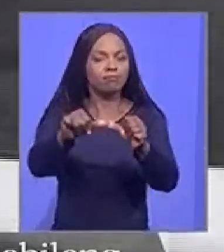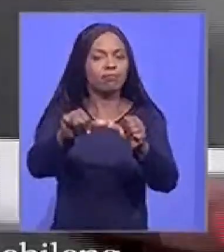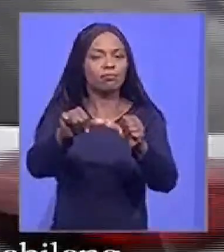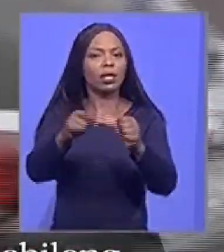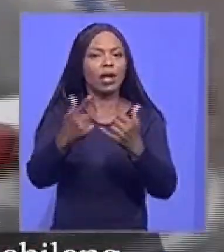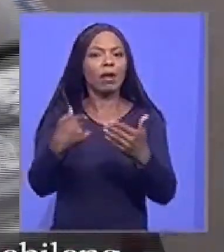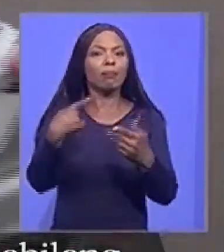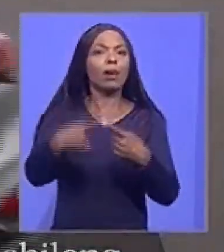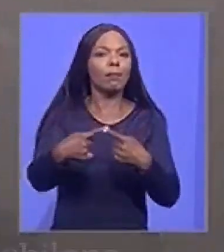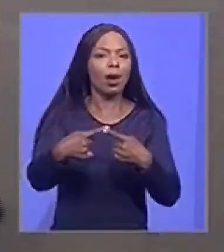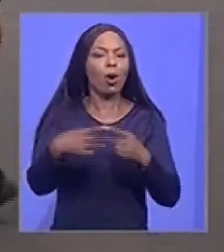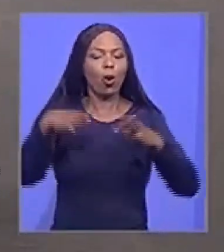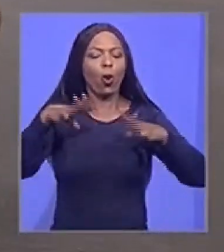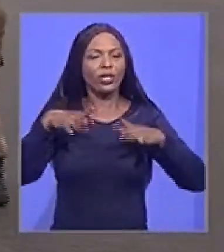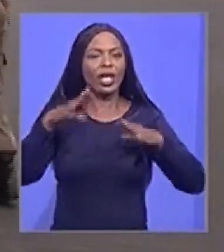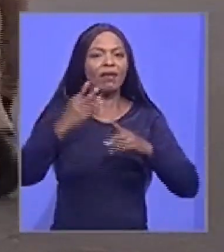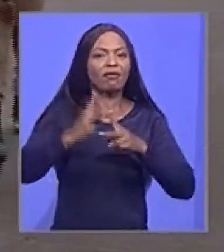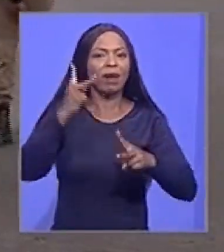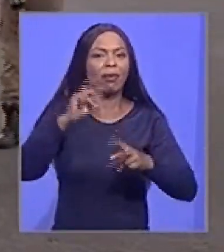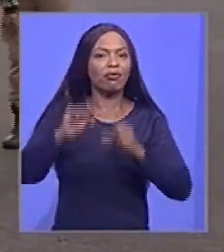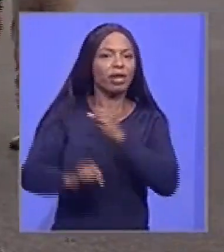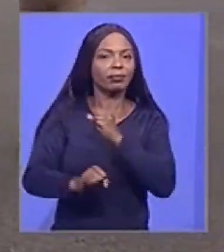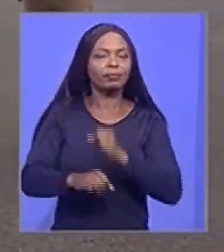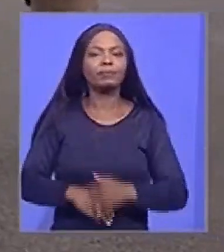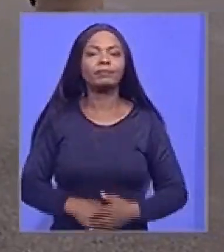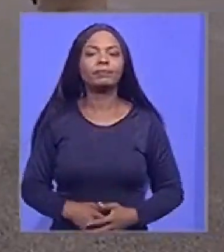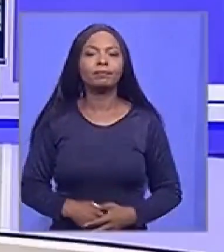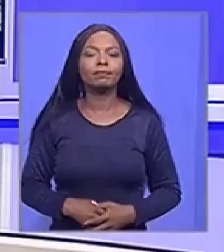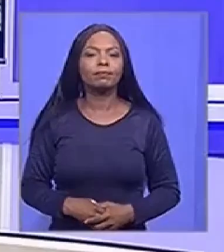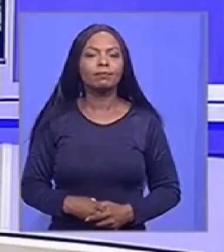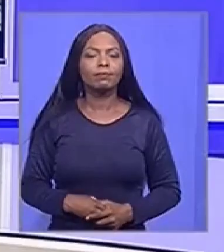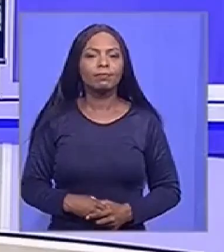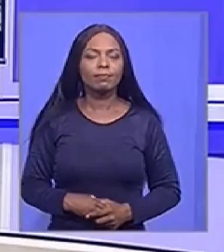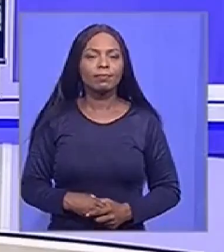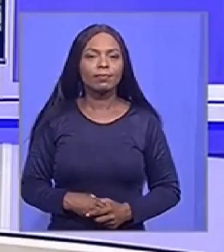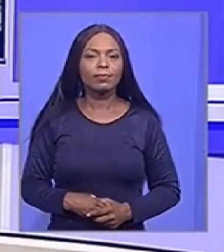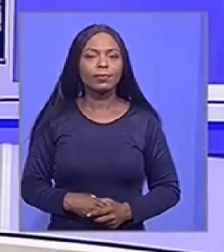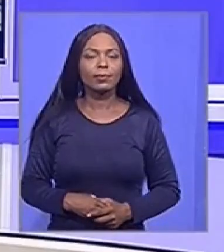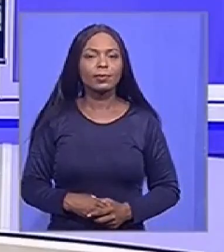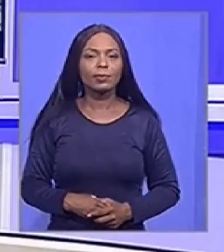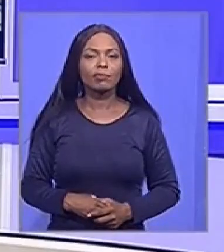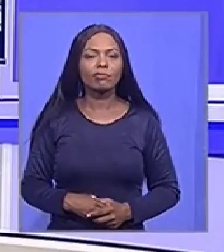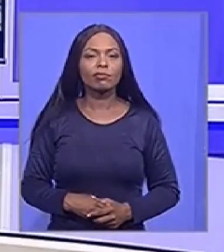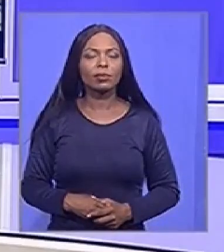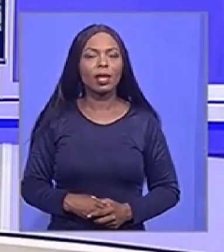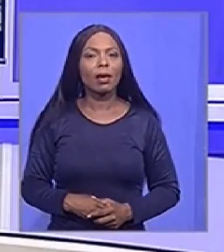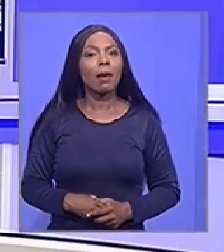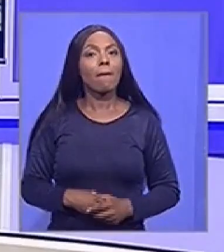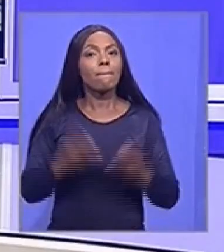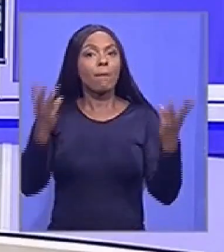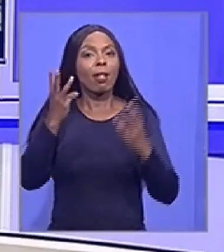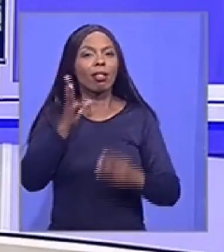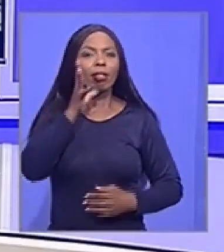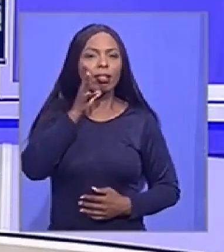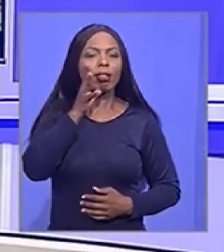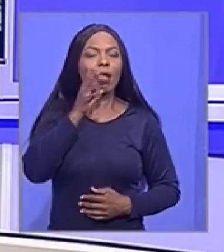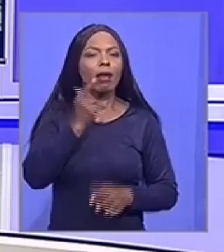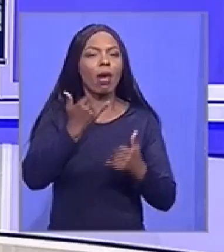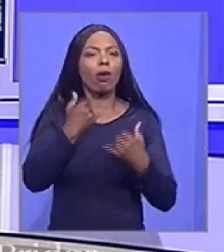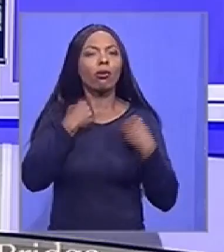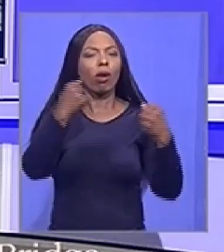fitlhelela paka eno ya paseka e ya bokhutlong. Ba tsaya maeto ba le mmalwa ba phuruphudiwa